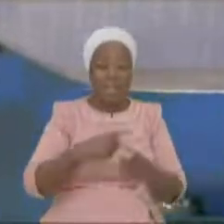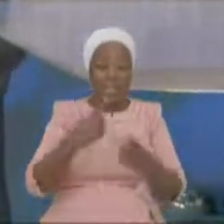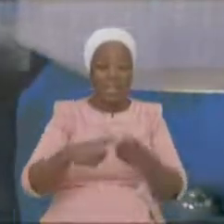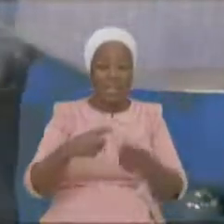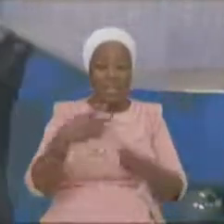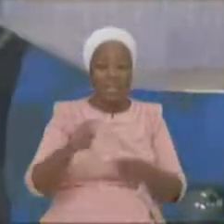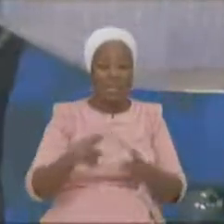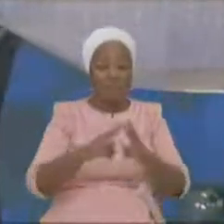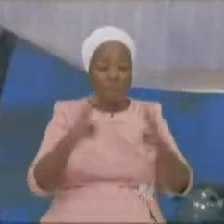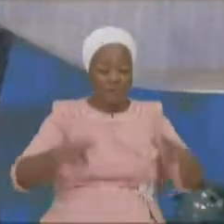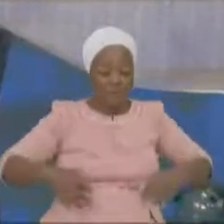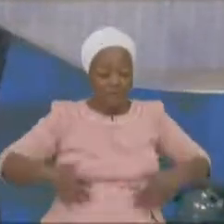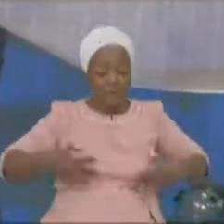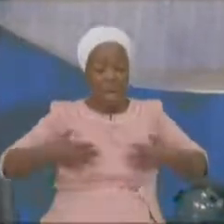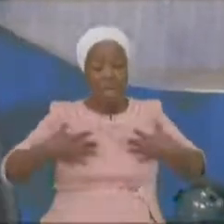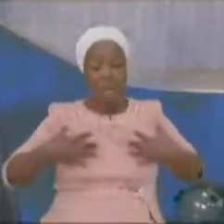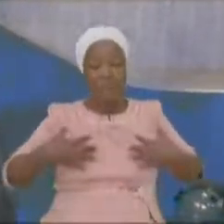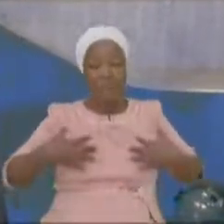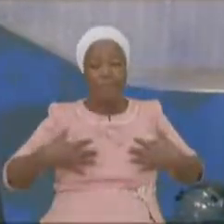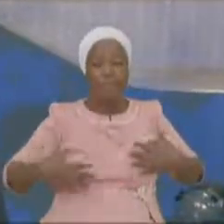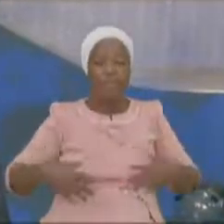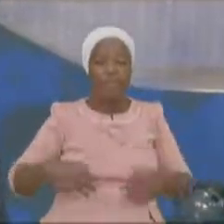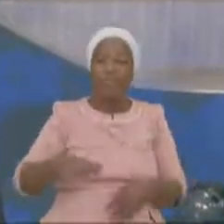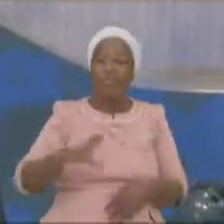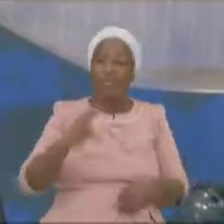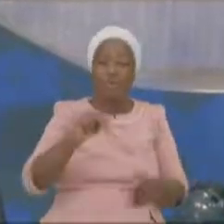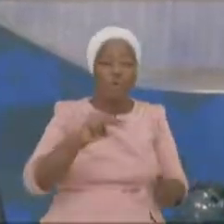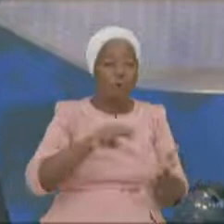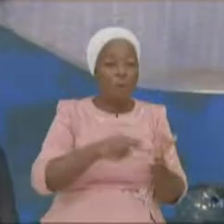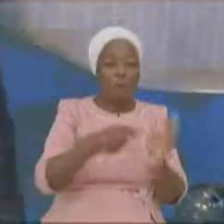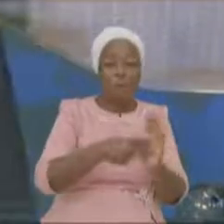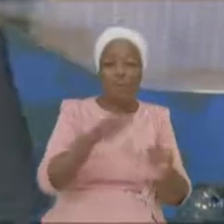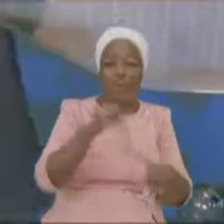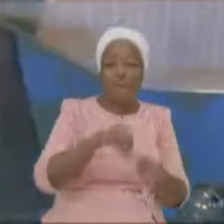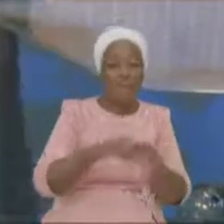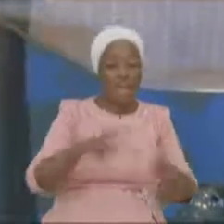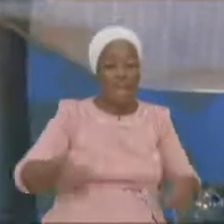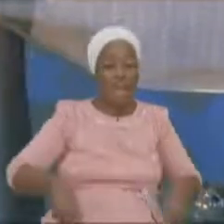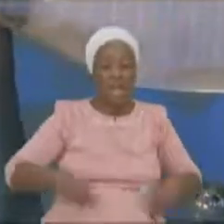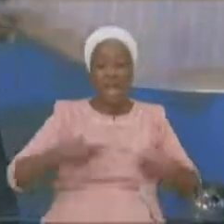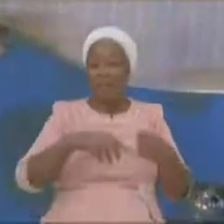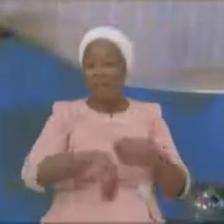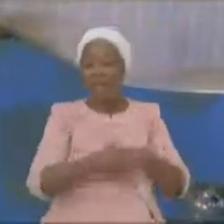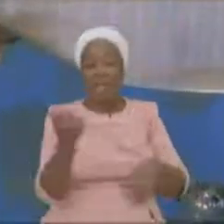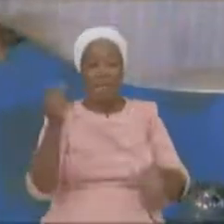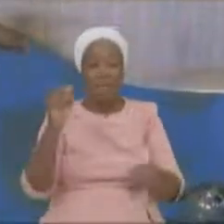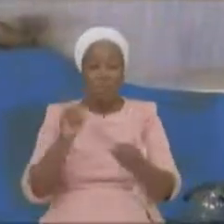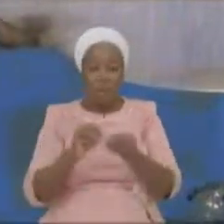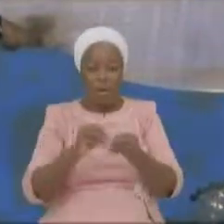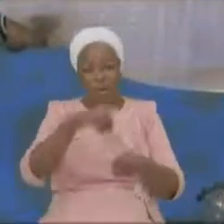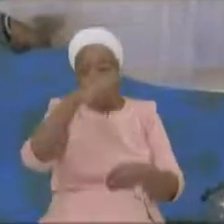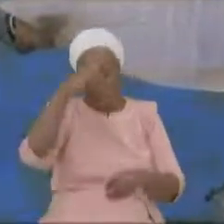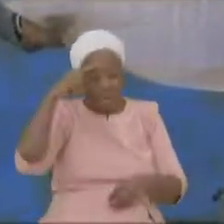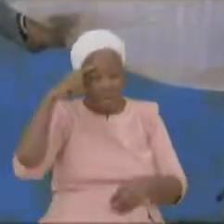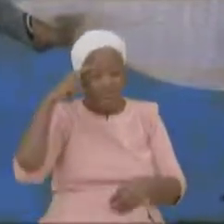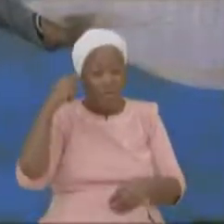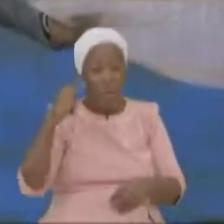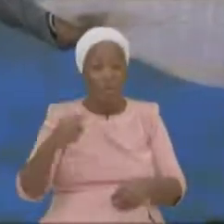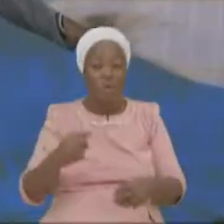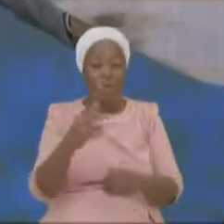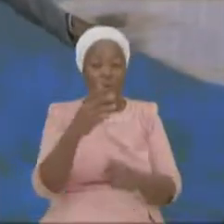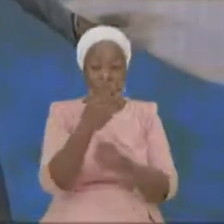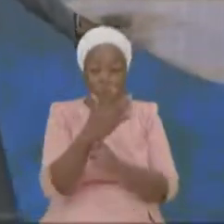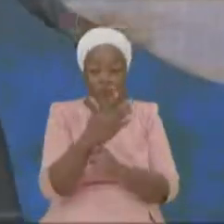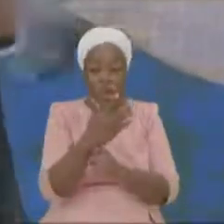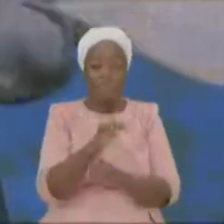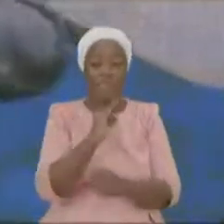very life, no purpose in life anymore, because flesh is too much